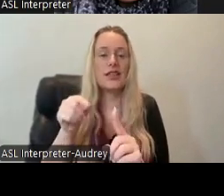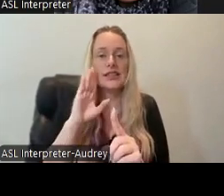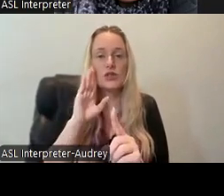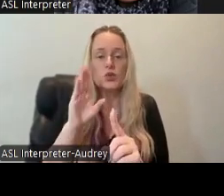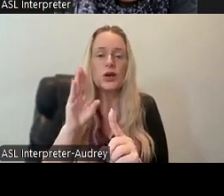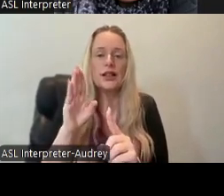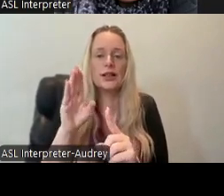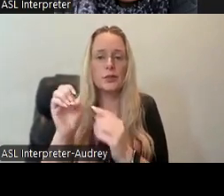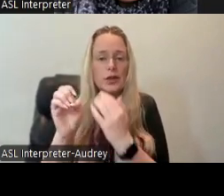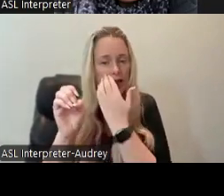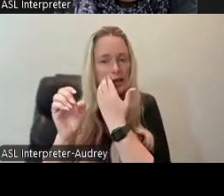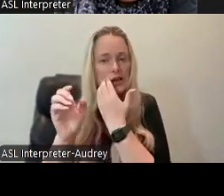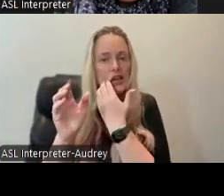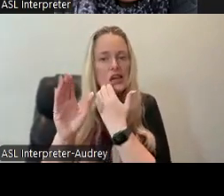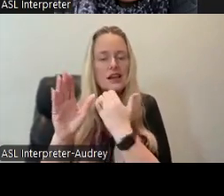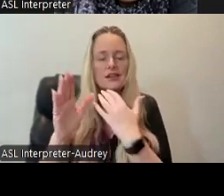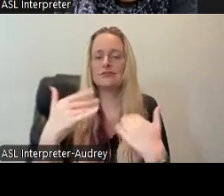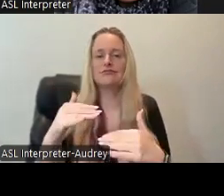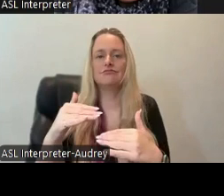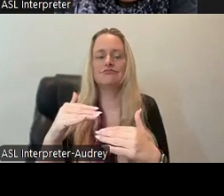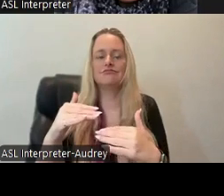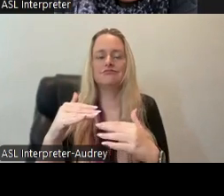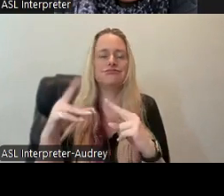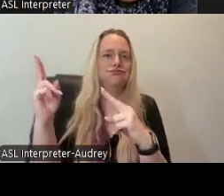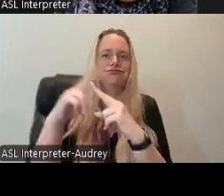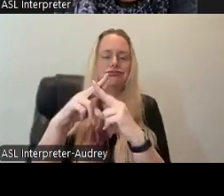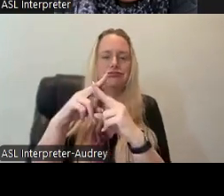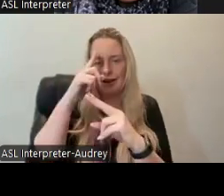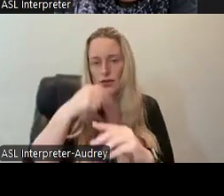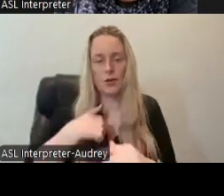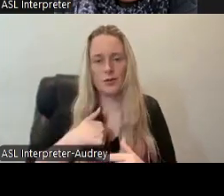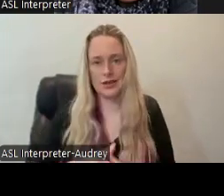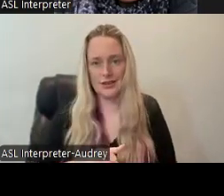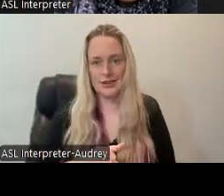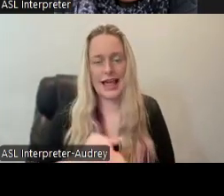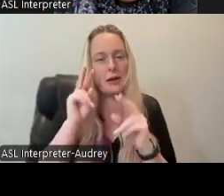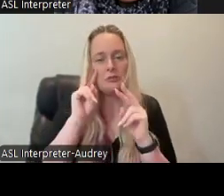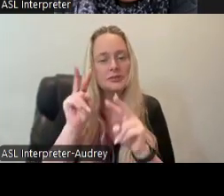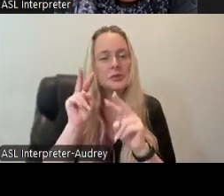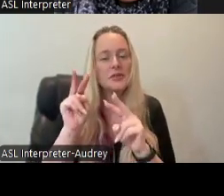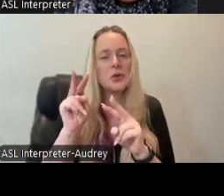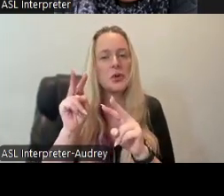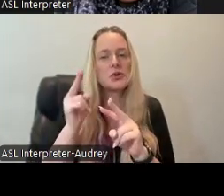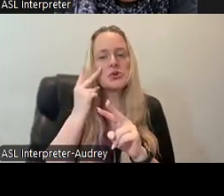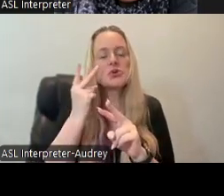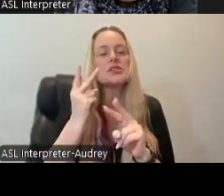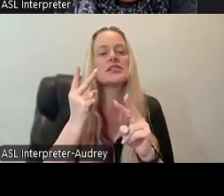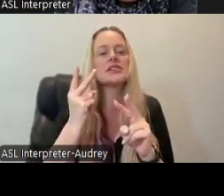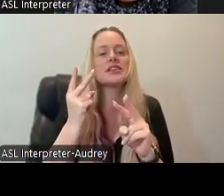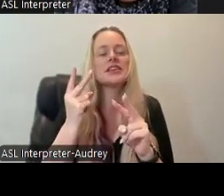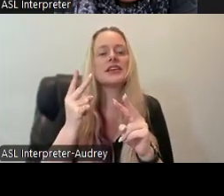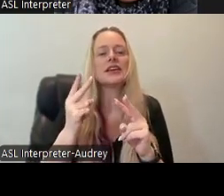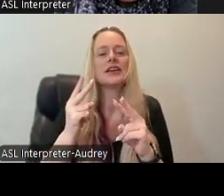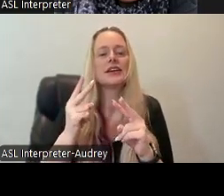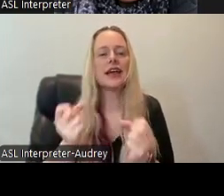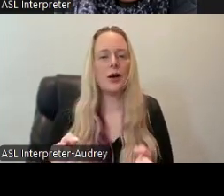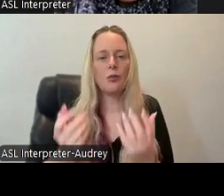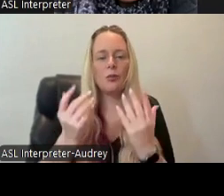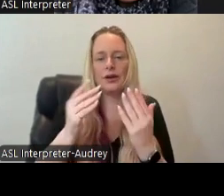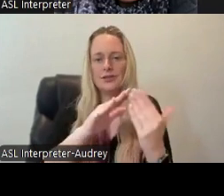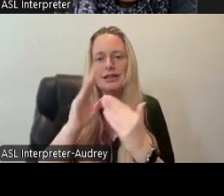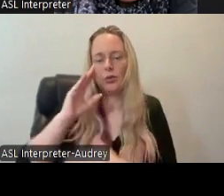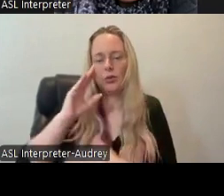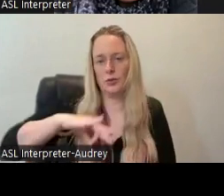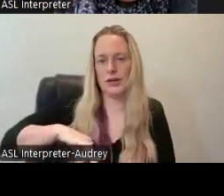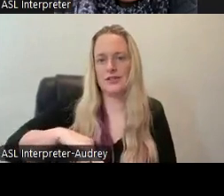be the highlight for me, and I can't wait to see what the city is going to benefit from this